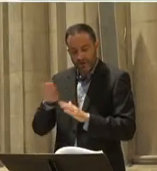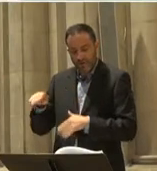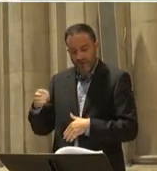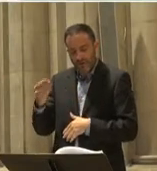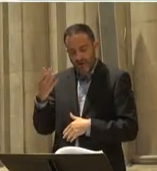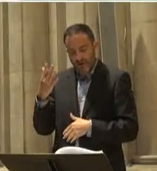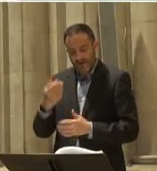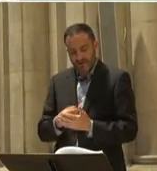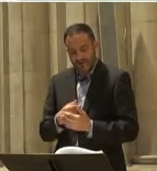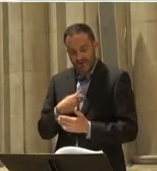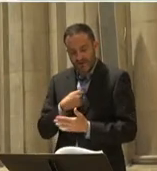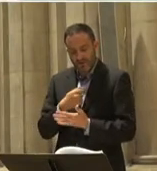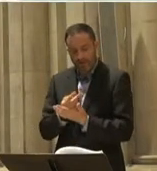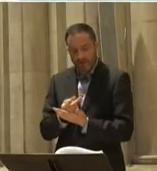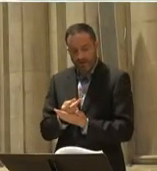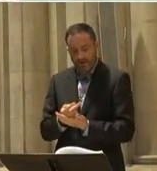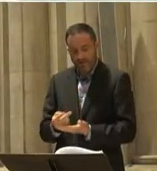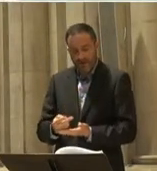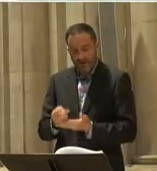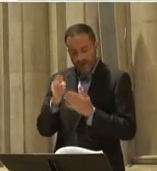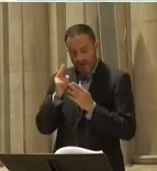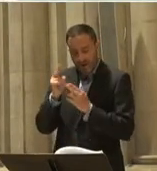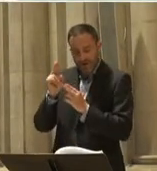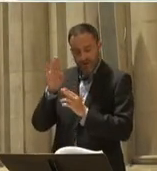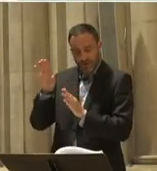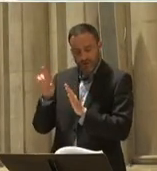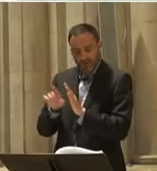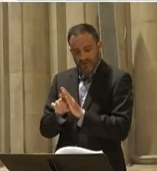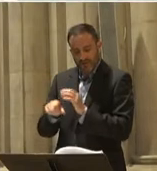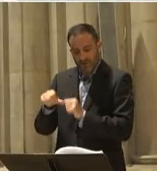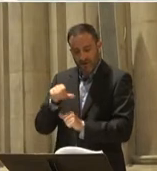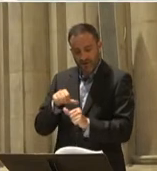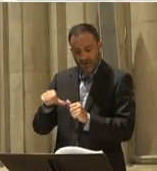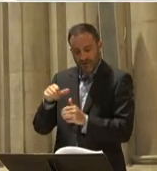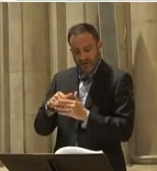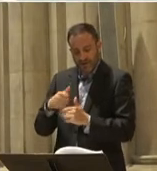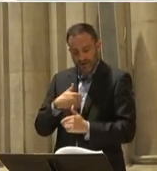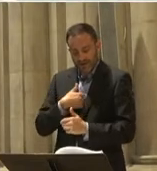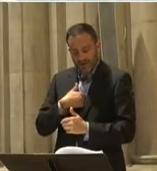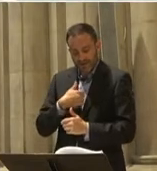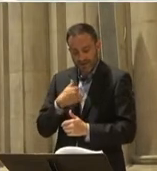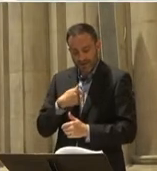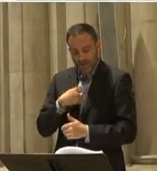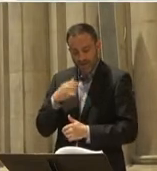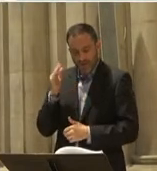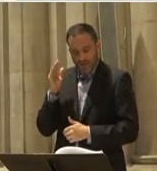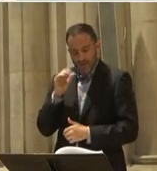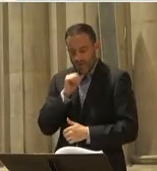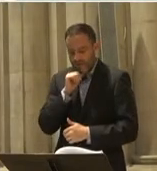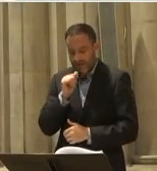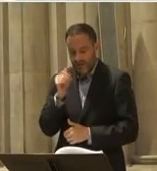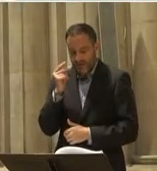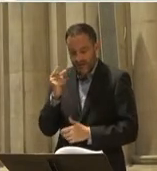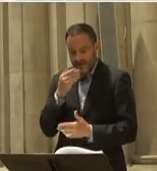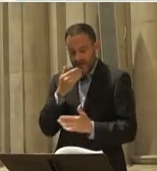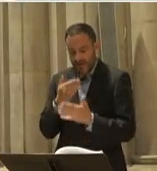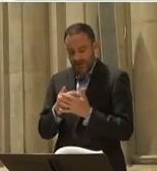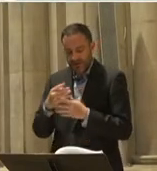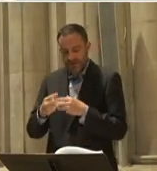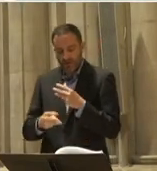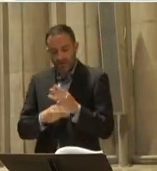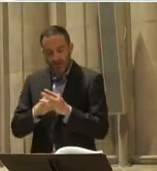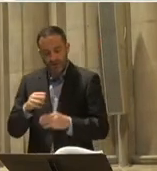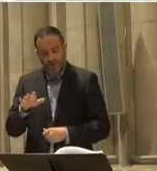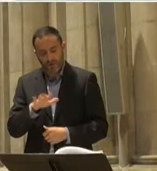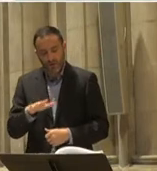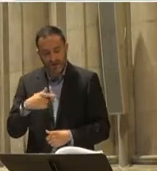bountiful grace. But we failed to honor your image in one another and in ourselves. We would not see your goodness